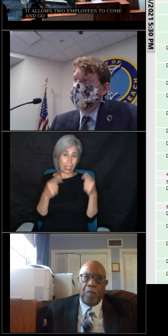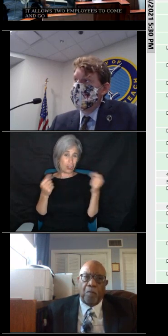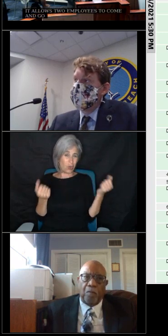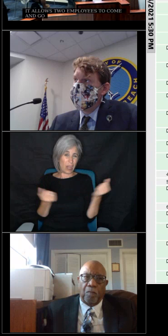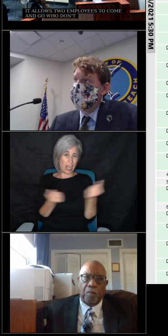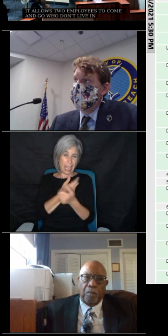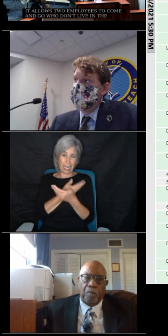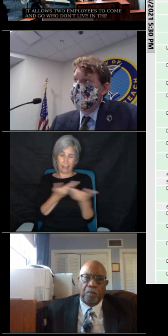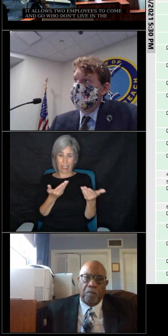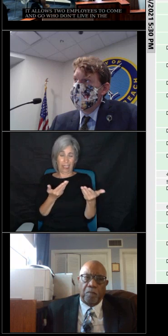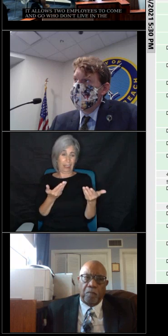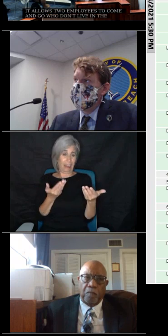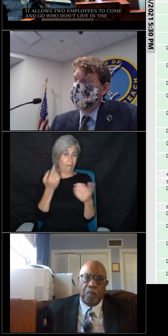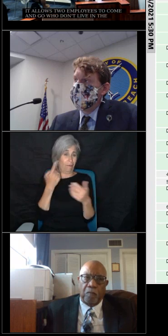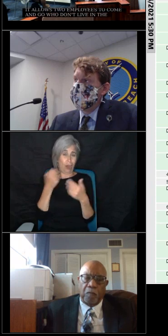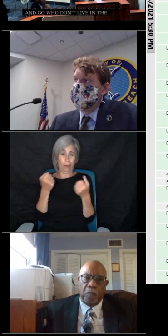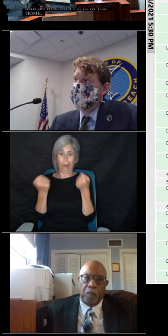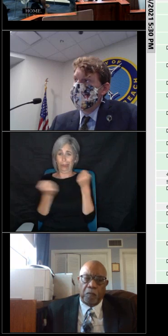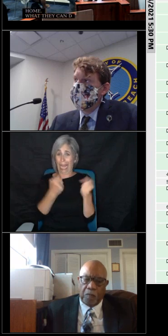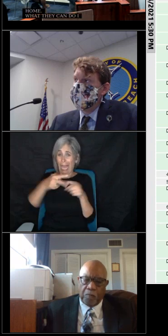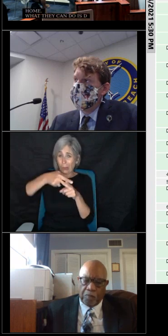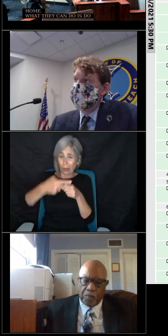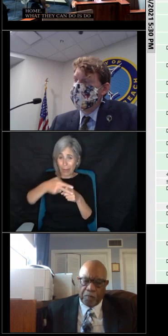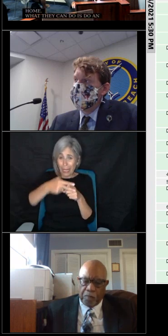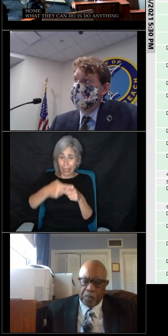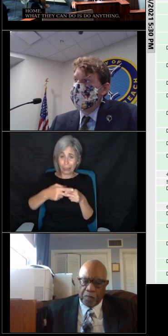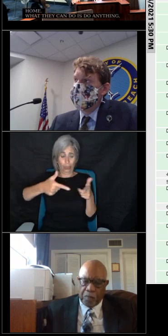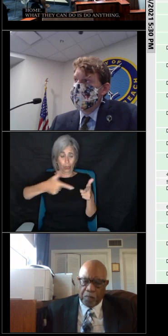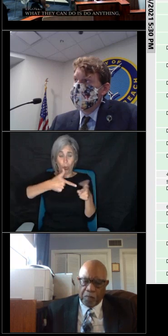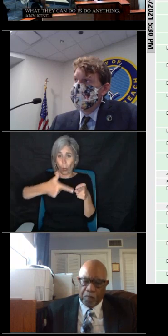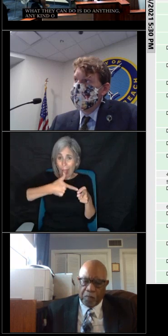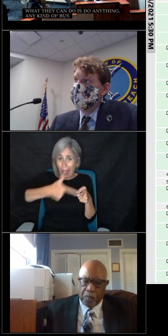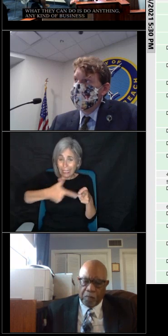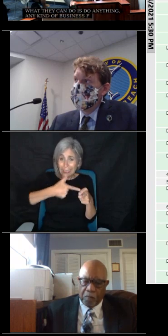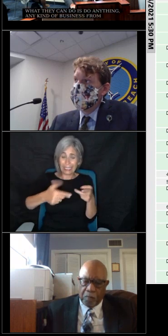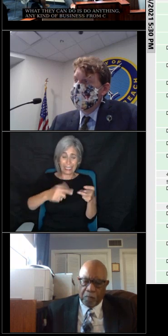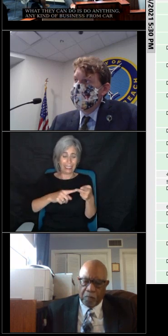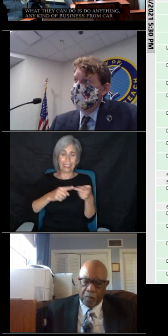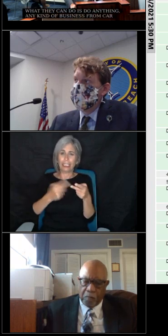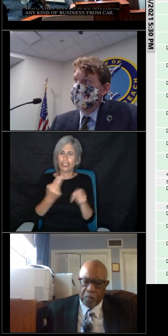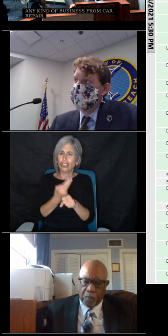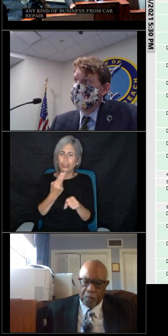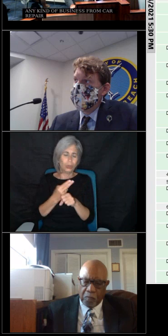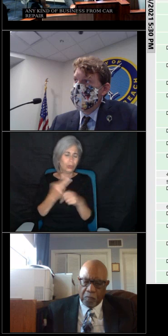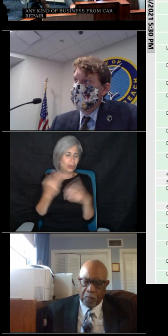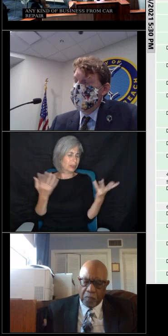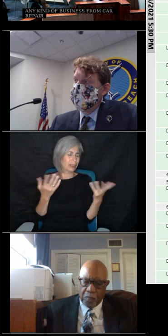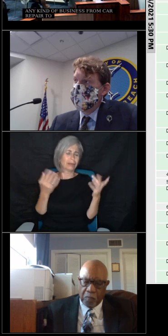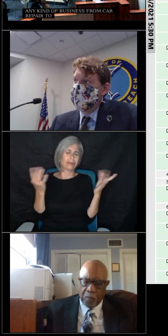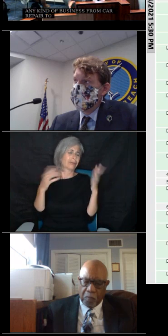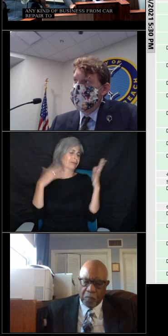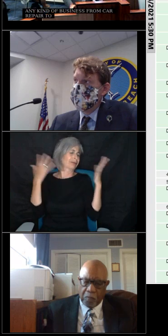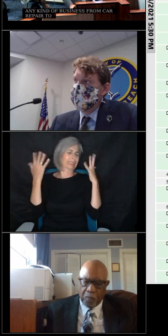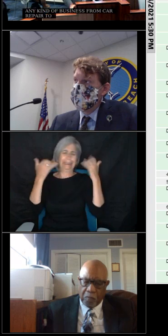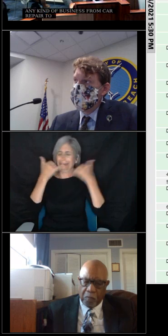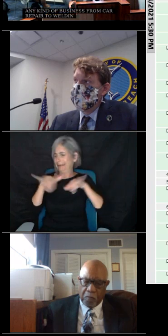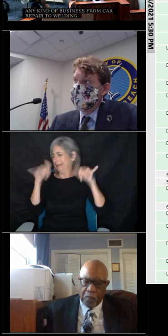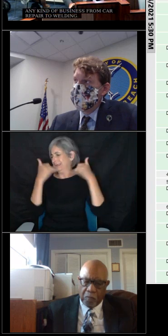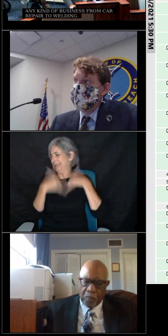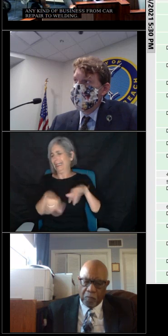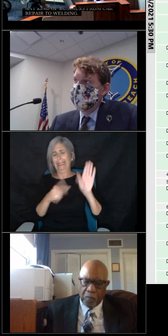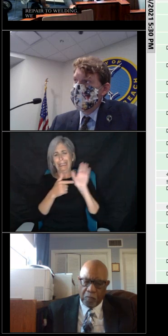car repair to welding. We use some ridiculous examples of,